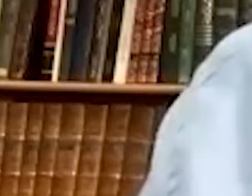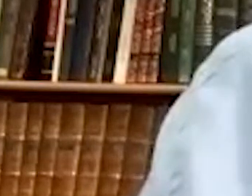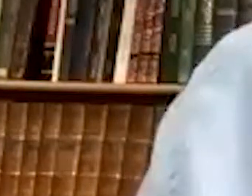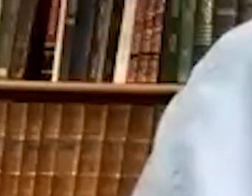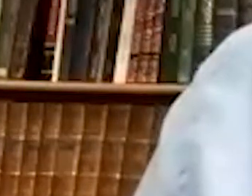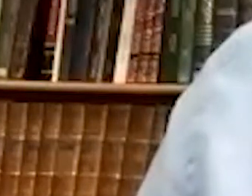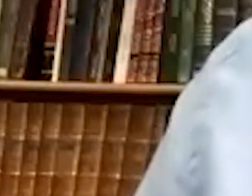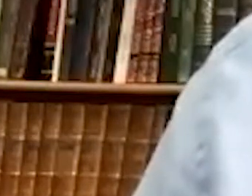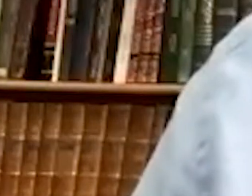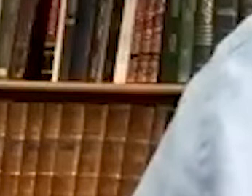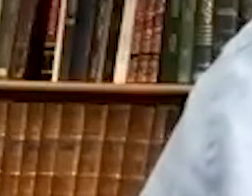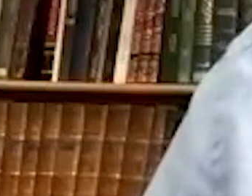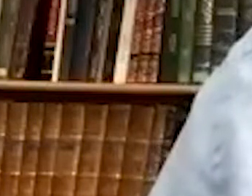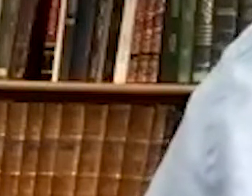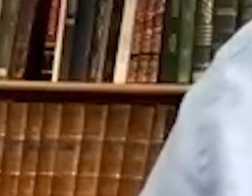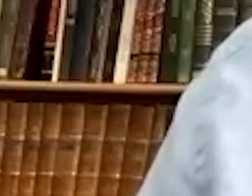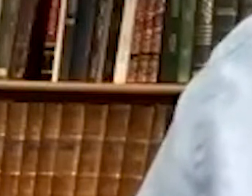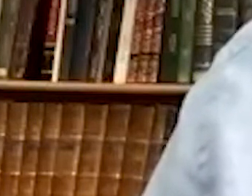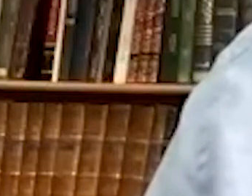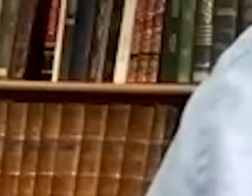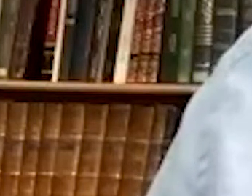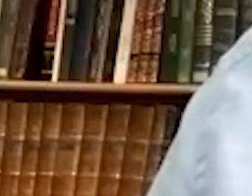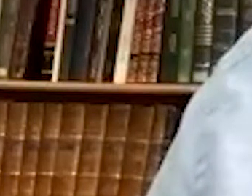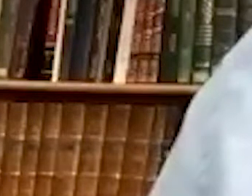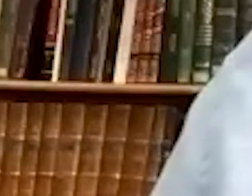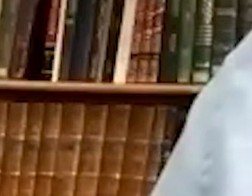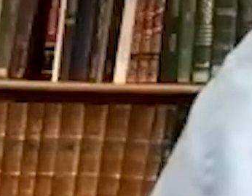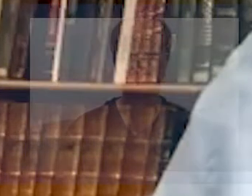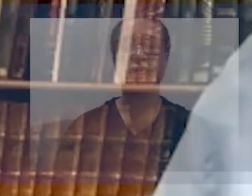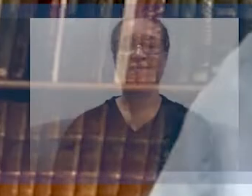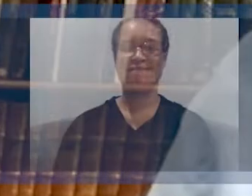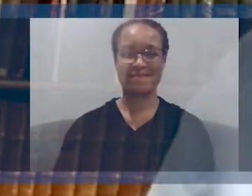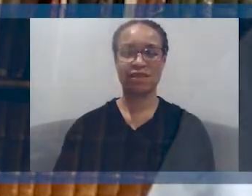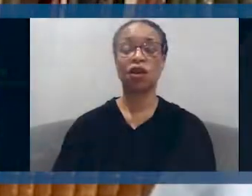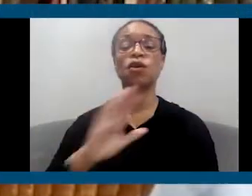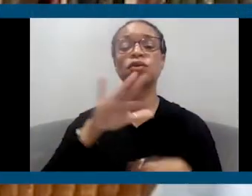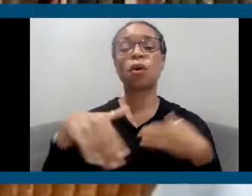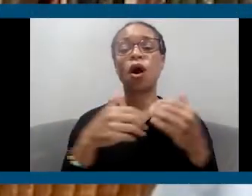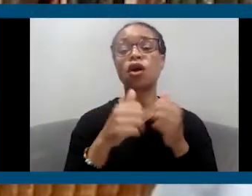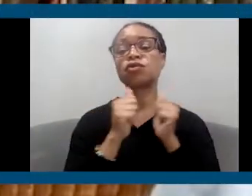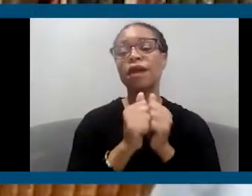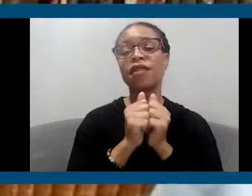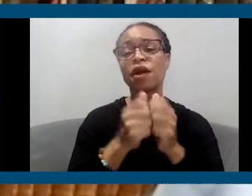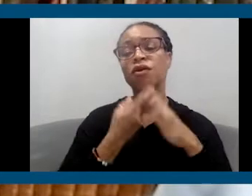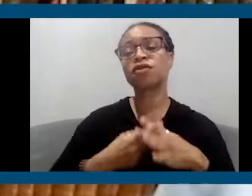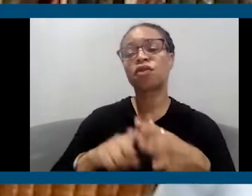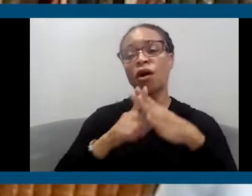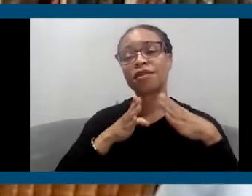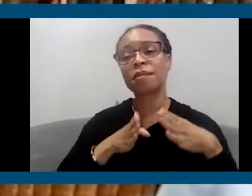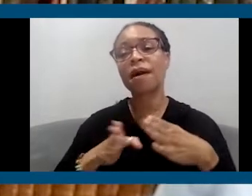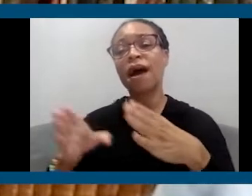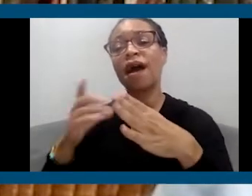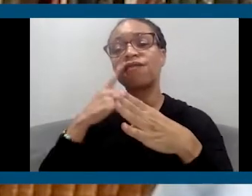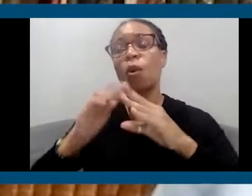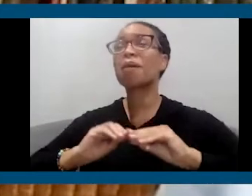mutual respect with our neighbors, so we can thrive all together, paving the path for a bright